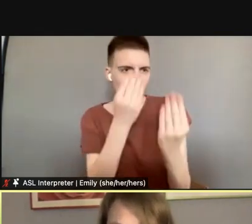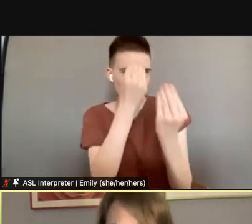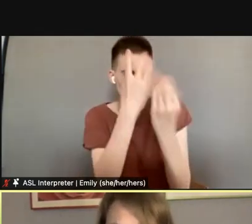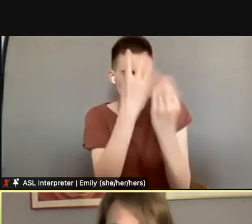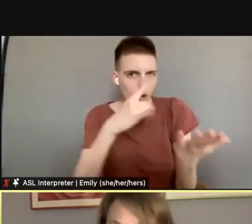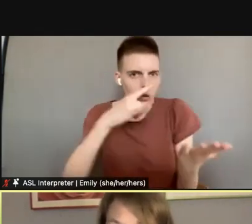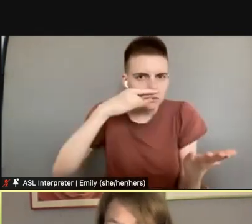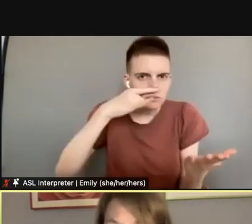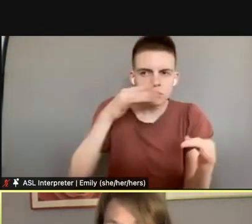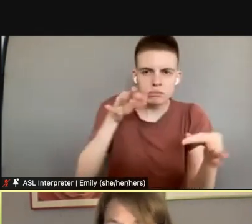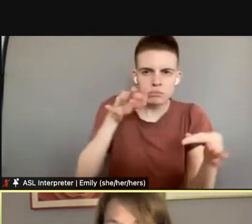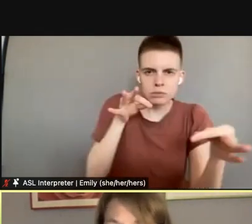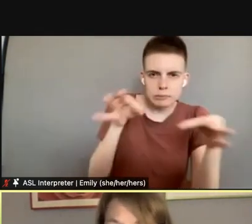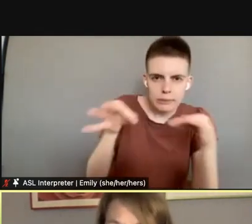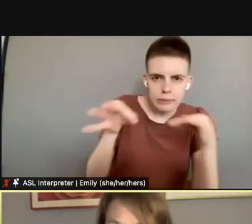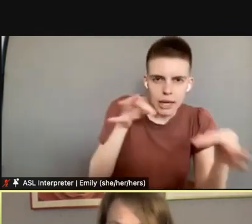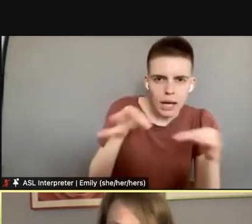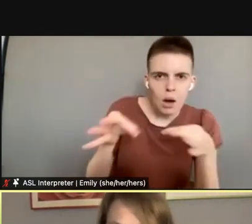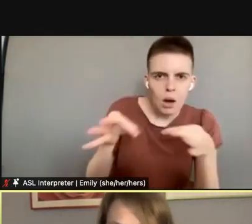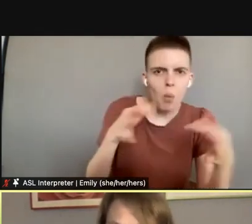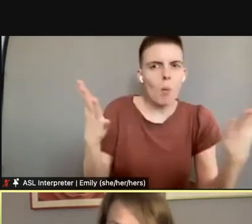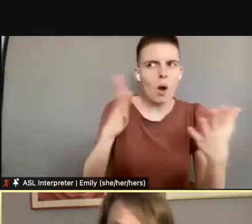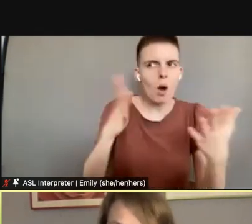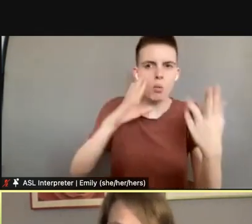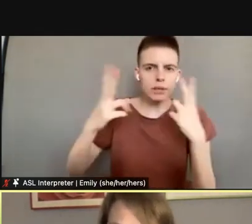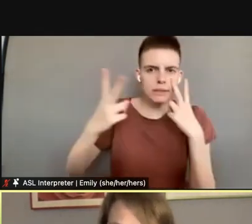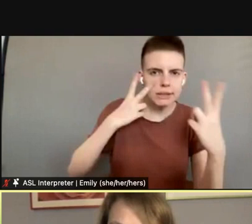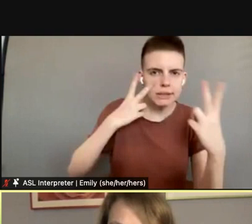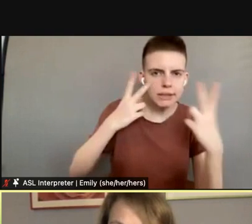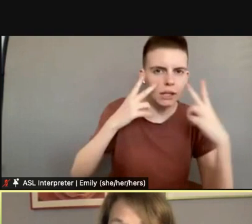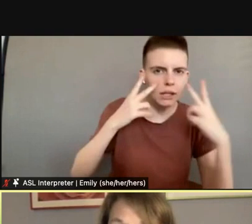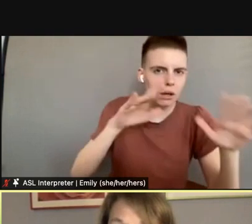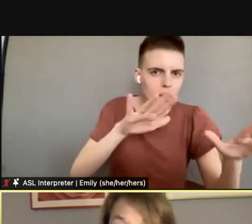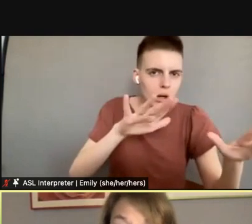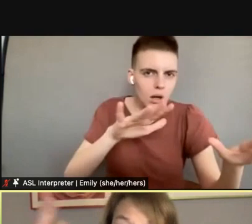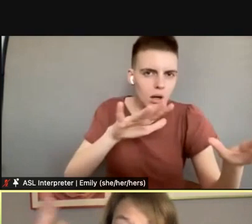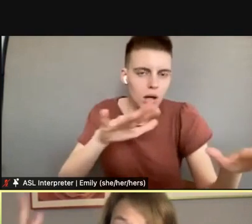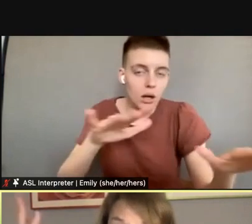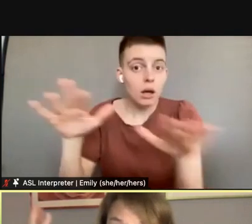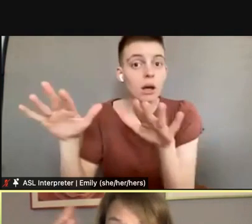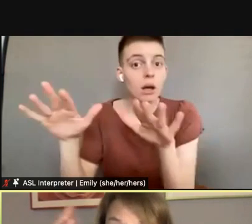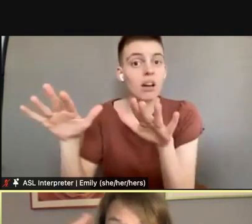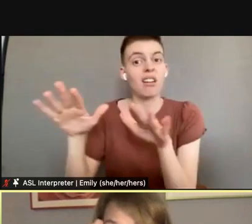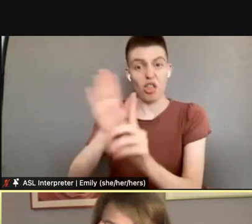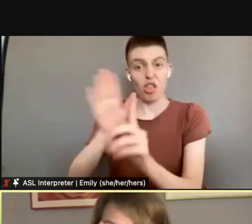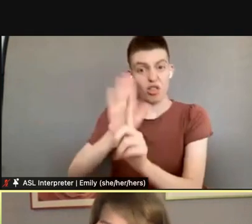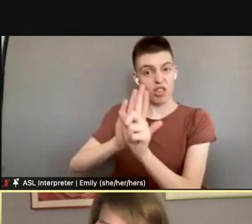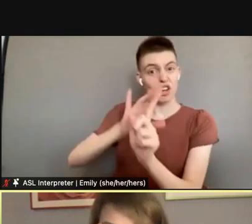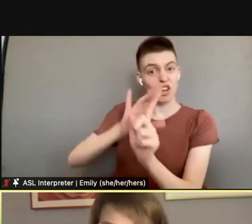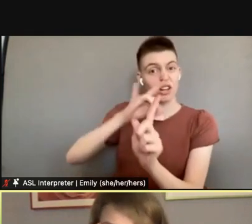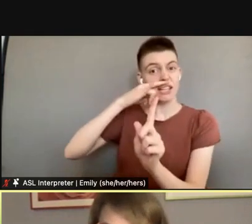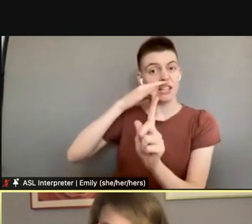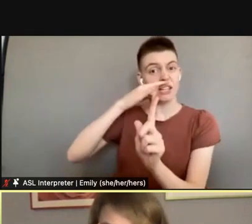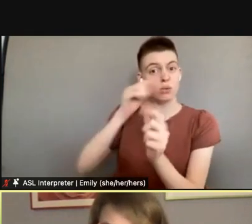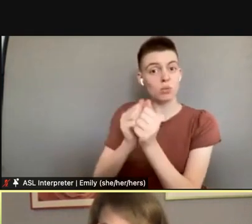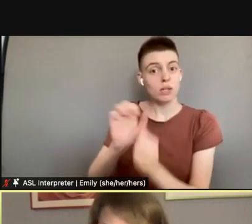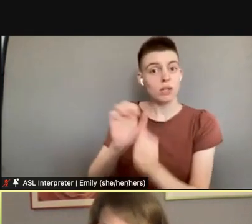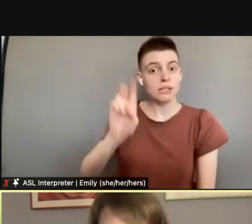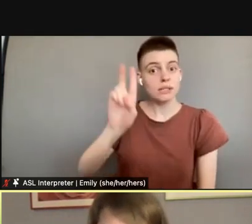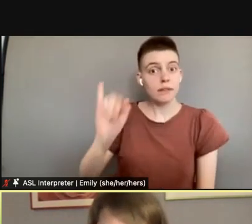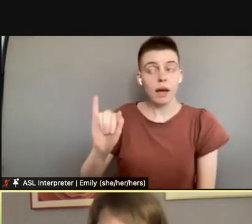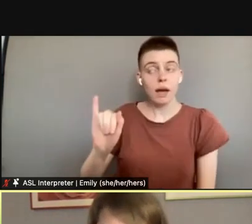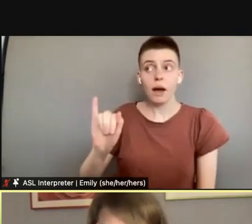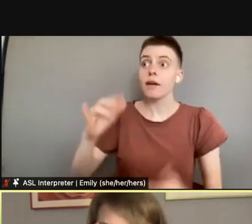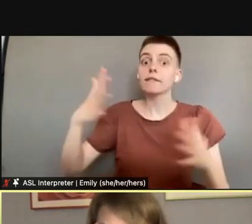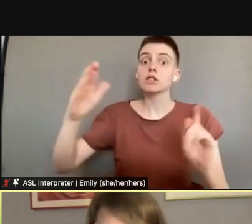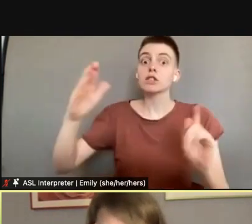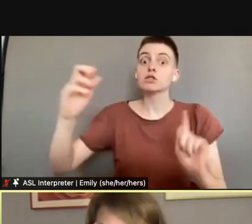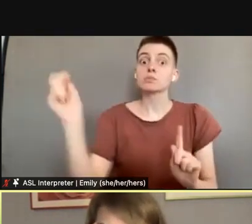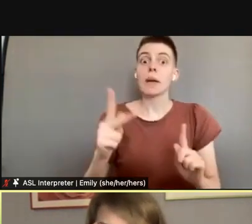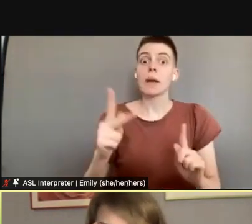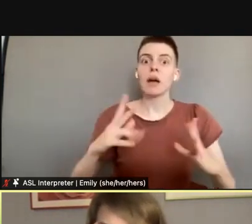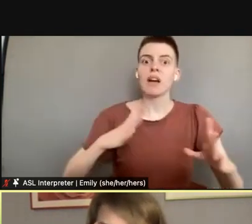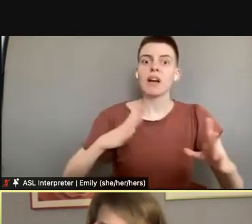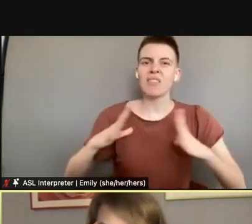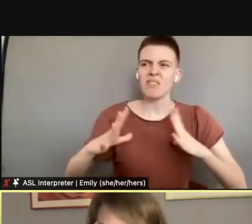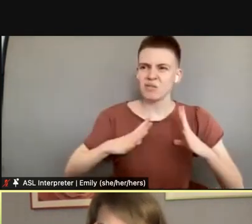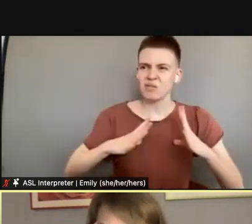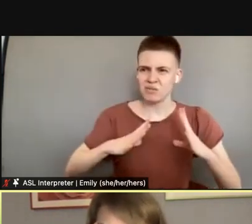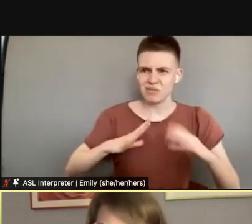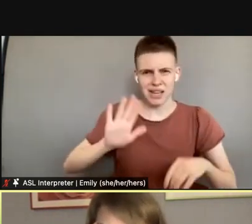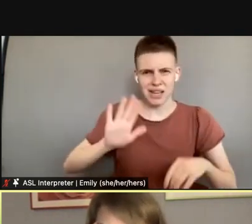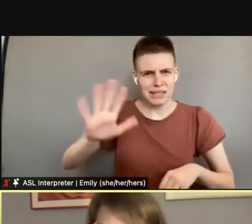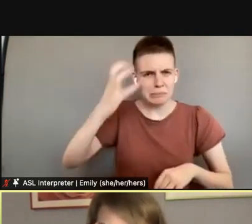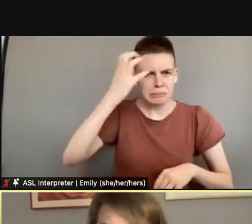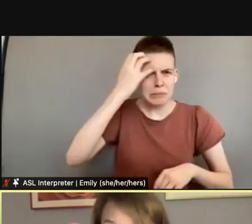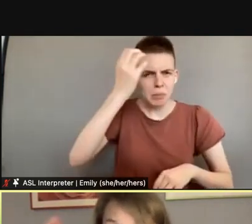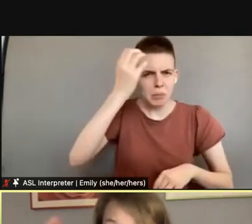encounter. But they come back and it turns out the child with CVI seems to remember very little of it. And it's really